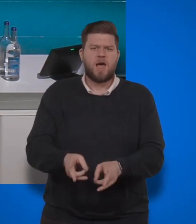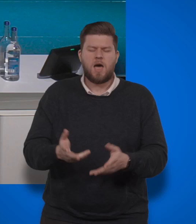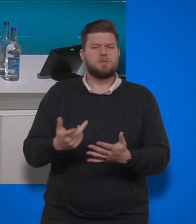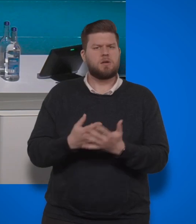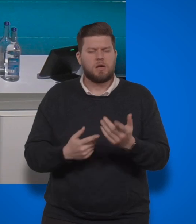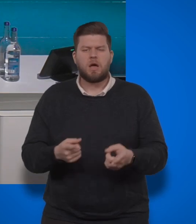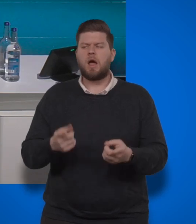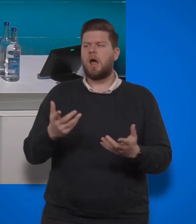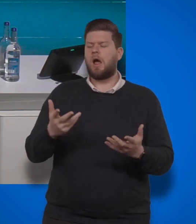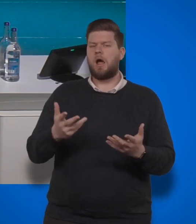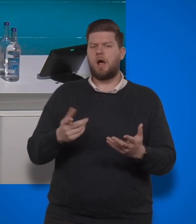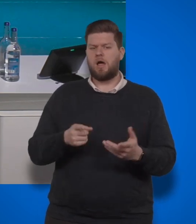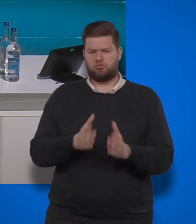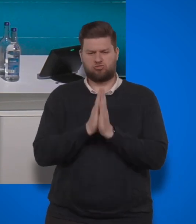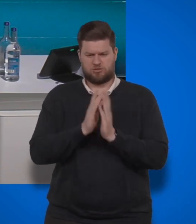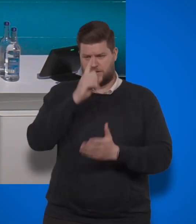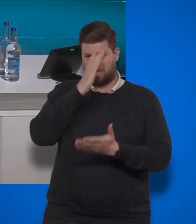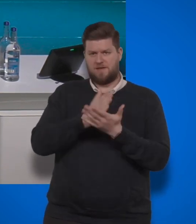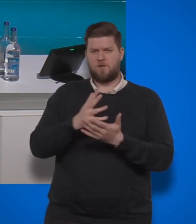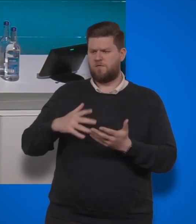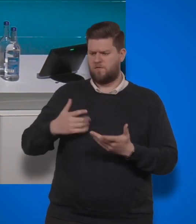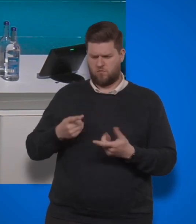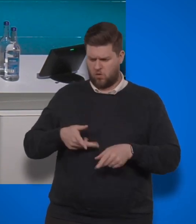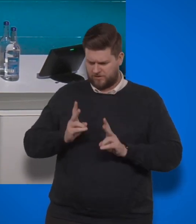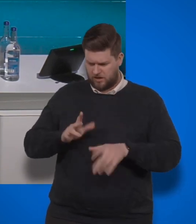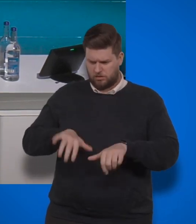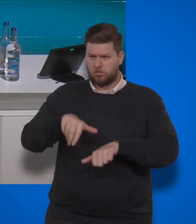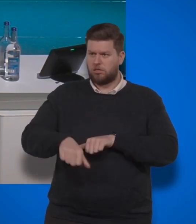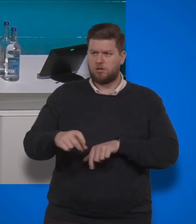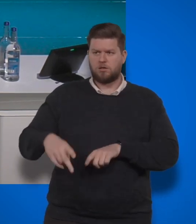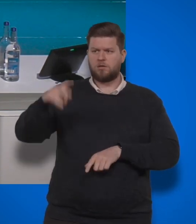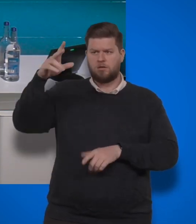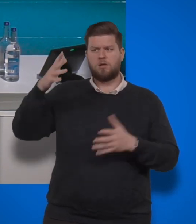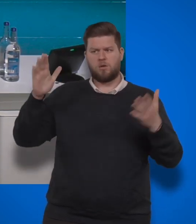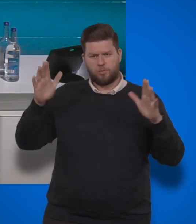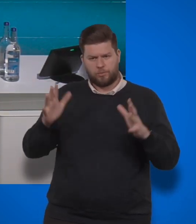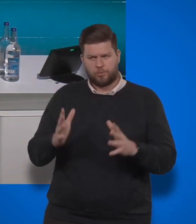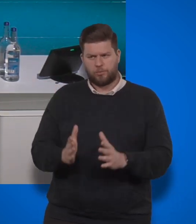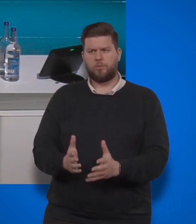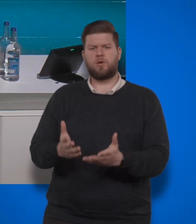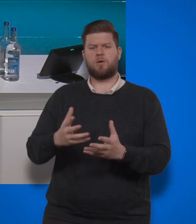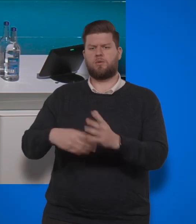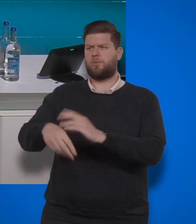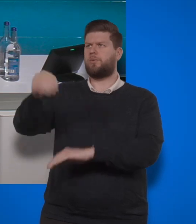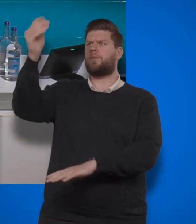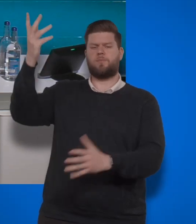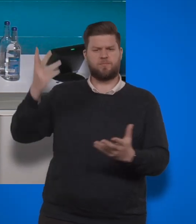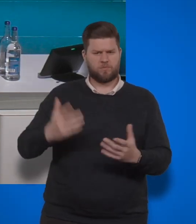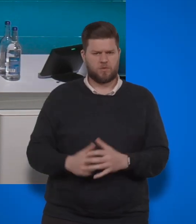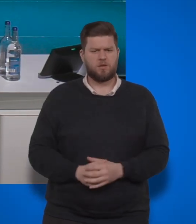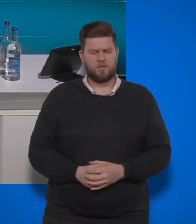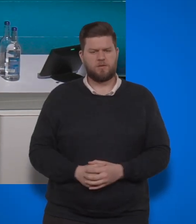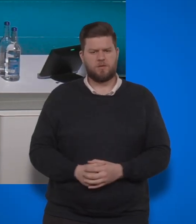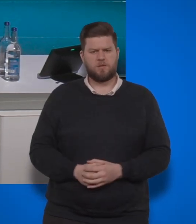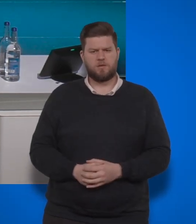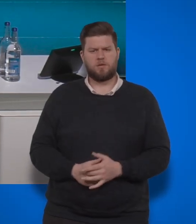after death, and then this fear of dying and this lack of understanding what consciousness is. Yeah,